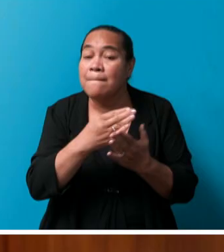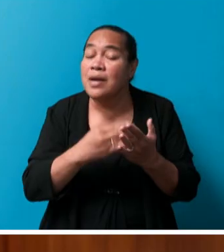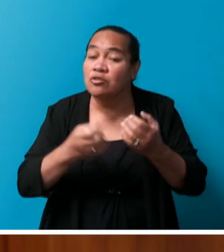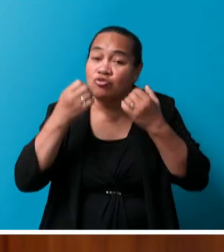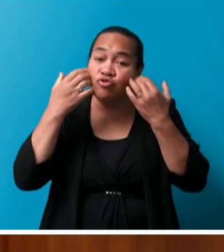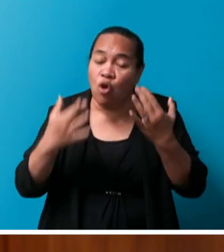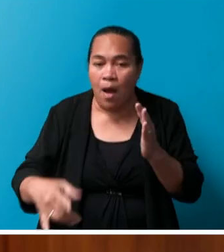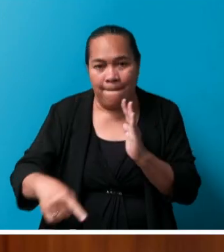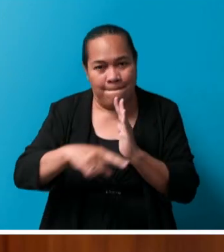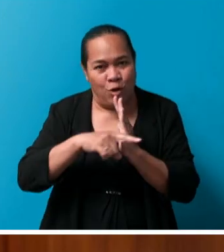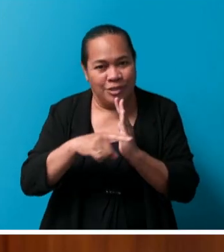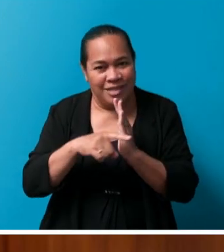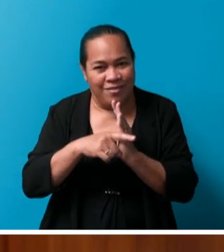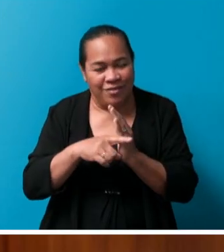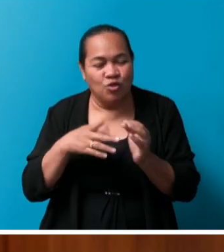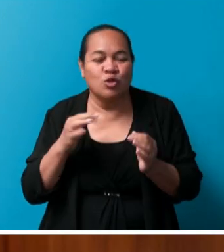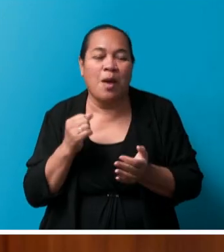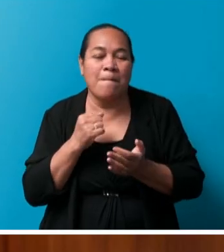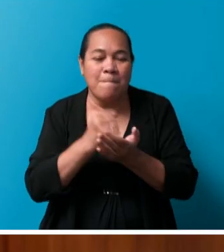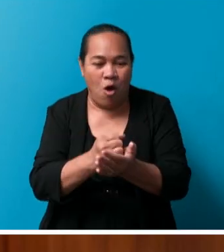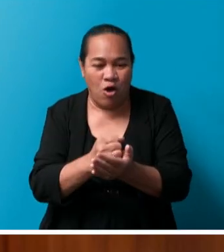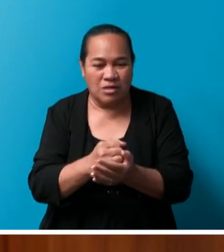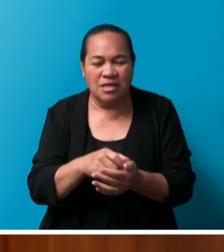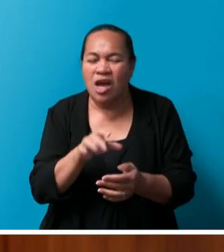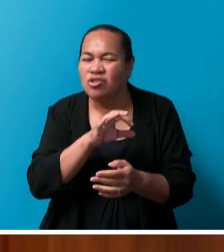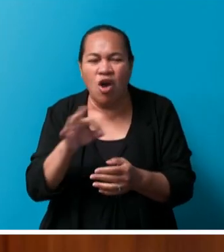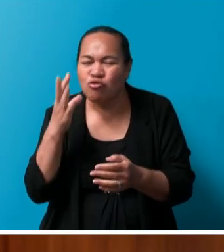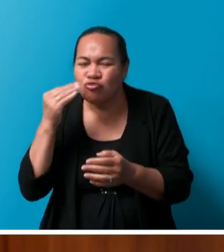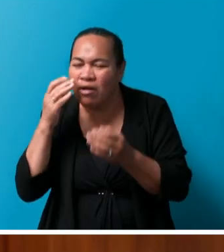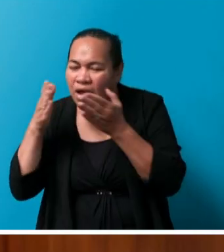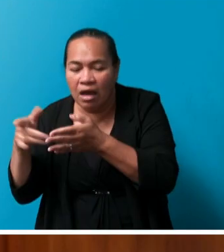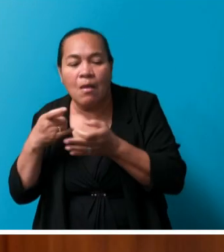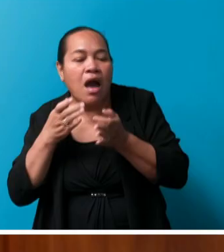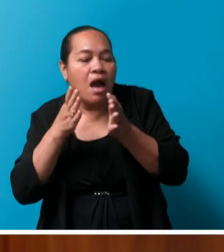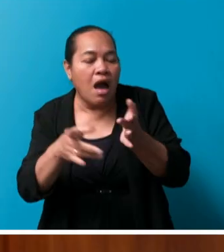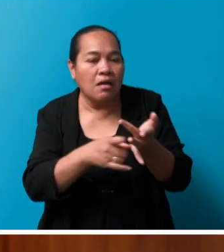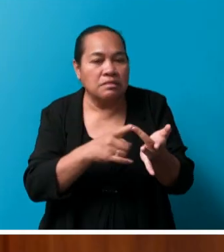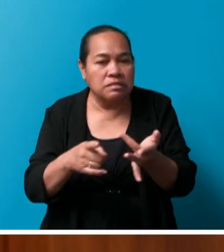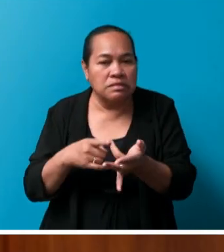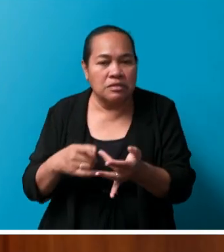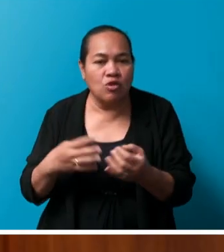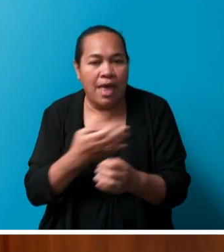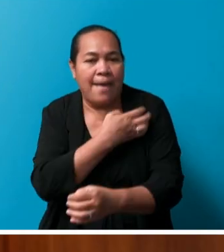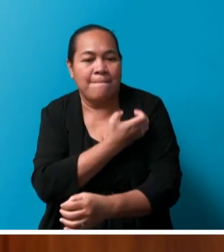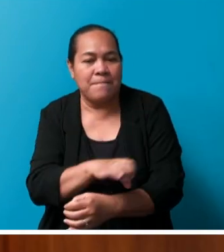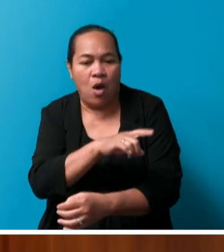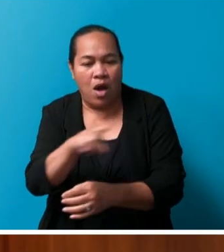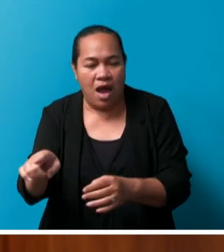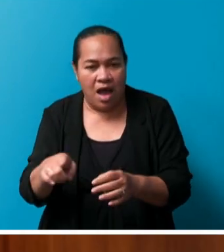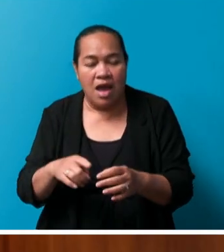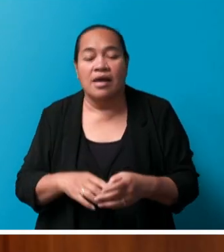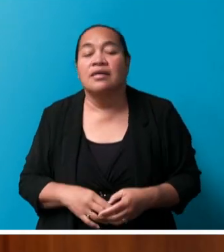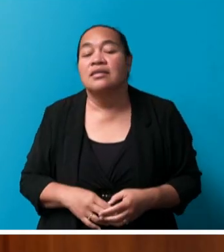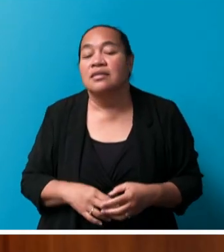move towards supporting the non-sugar sector and empowering AMA. But I believe it is